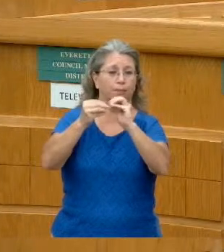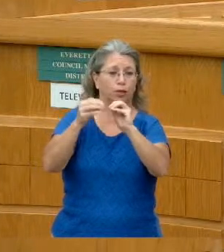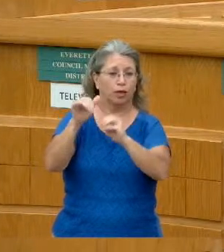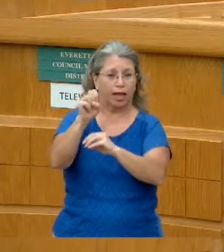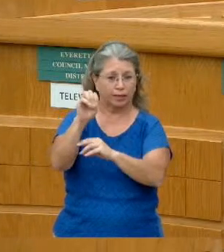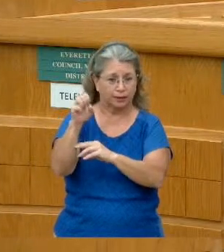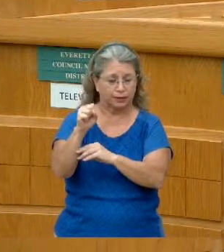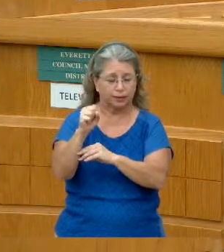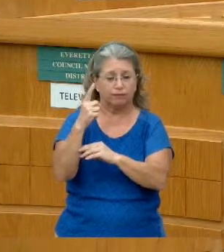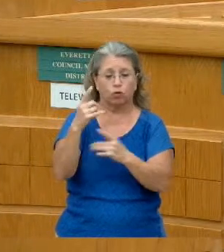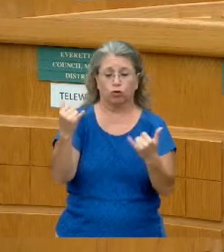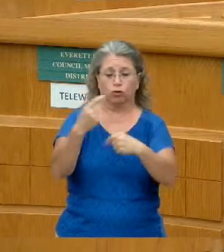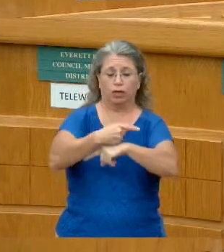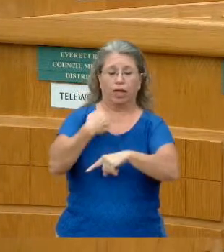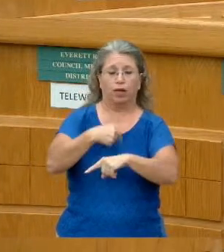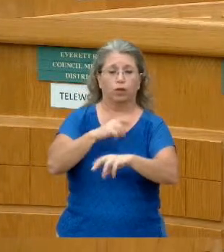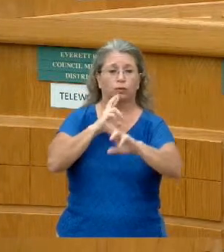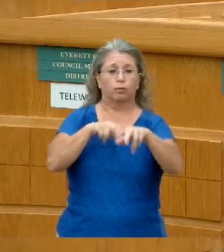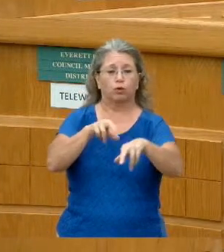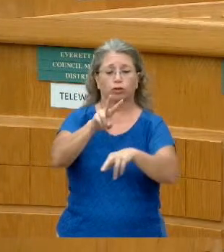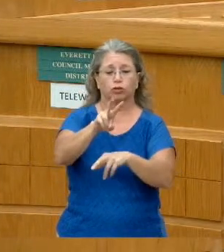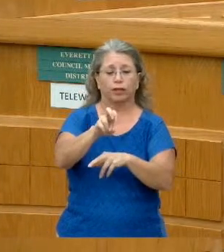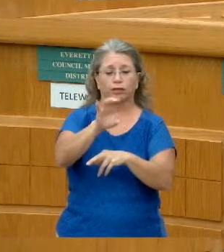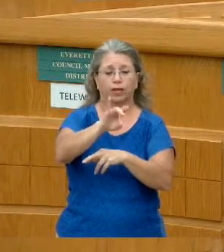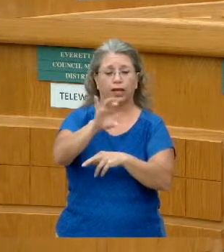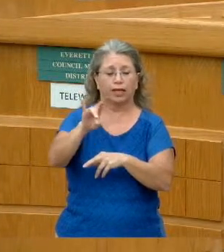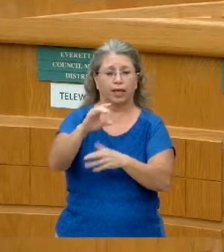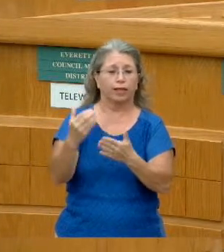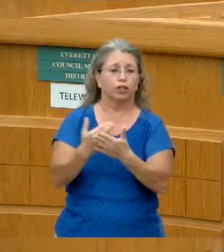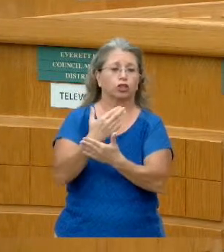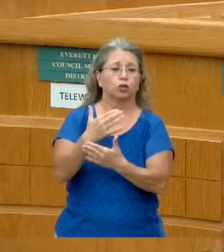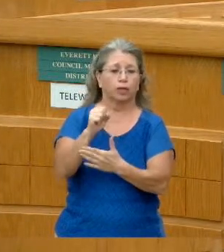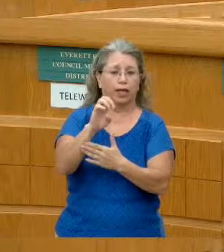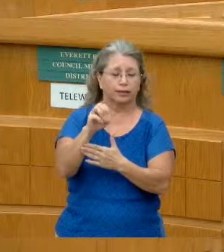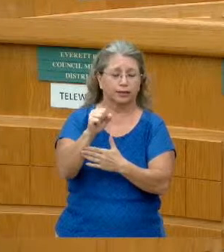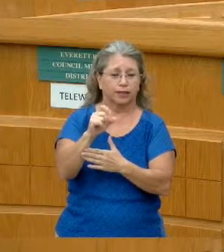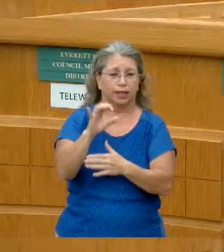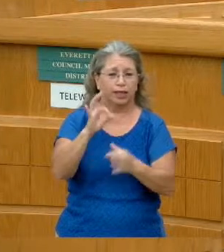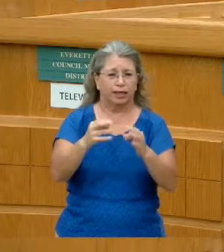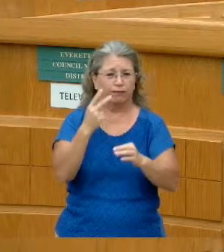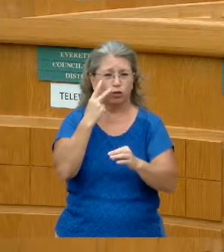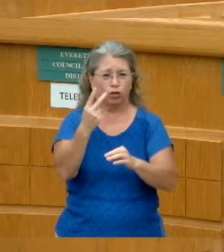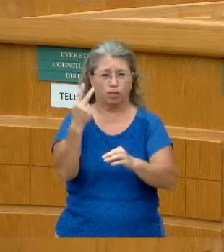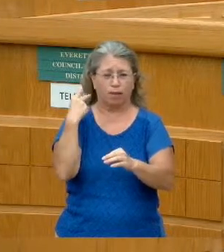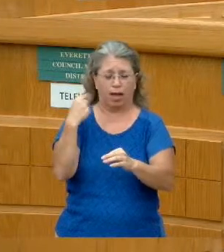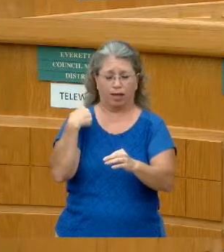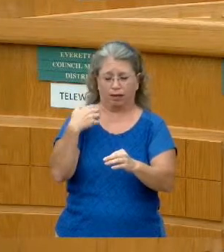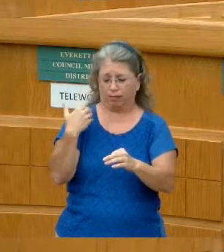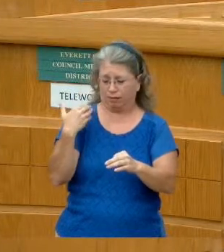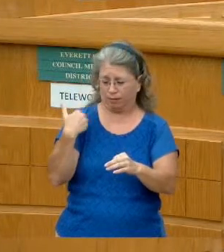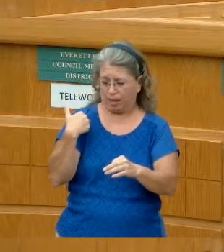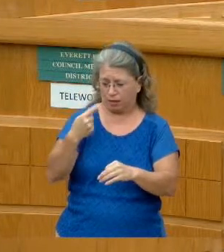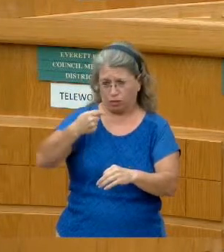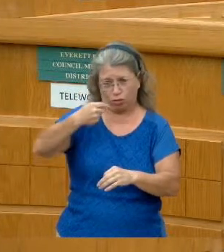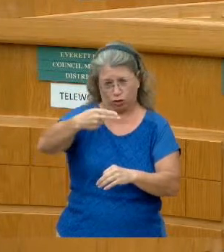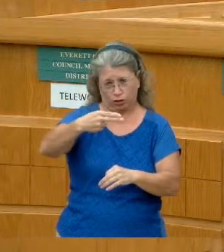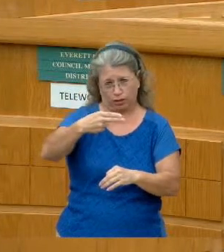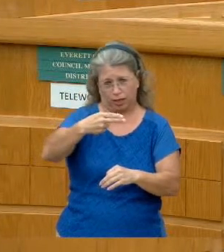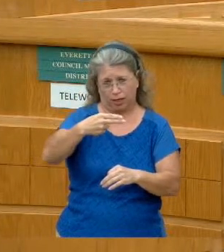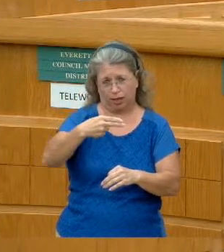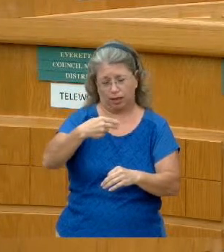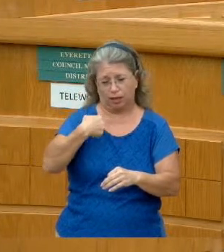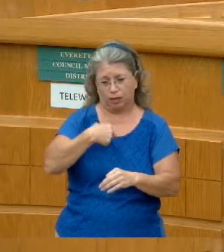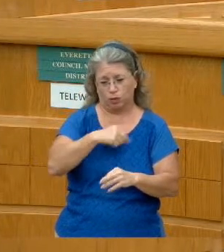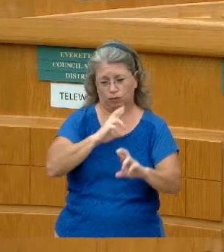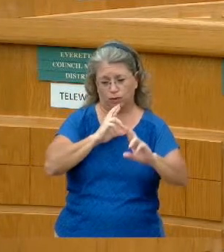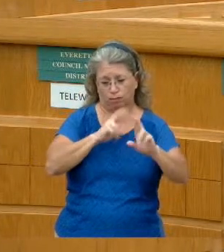reporting 288 additional new cases. If you look back, since the last time we were here was on Thursday,